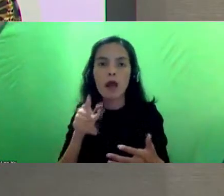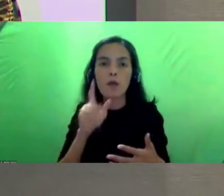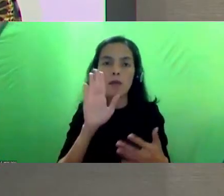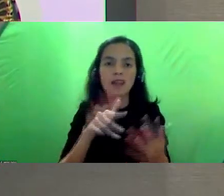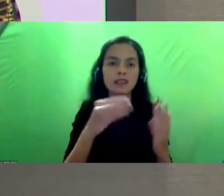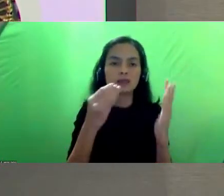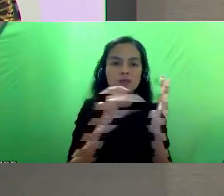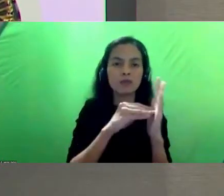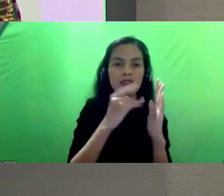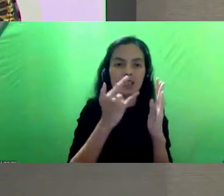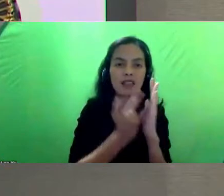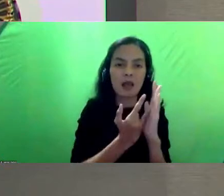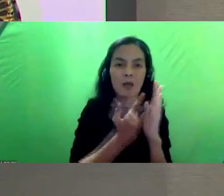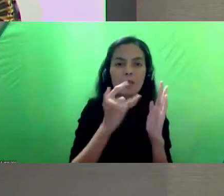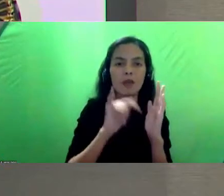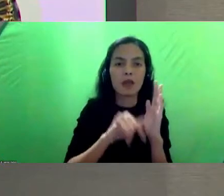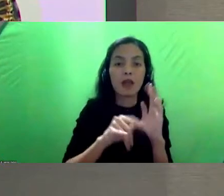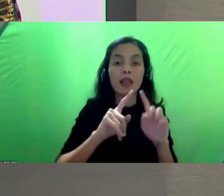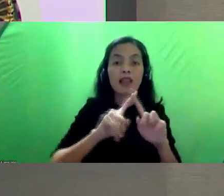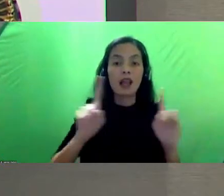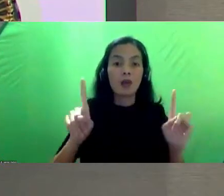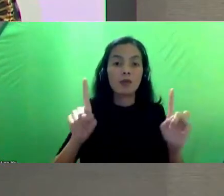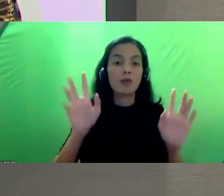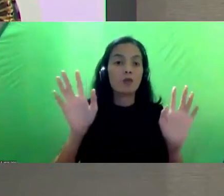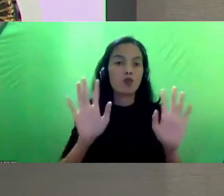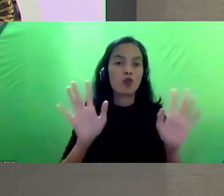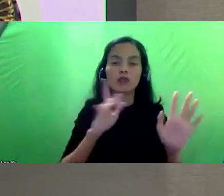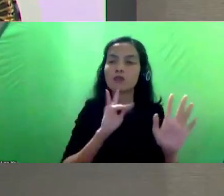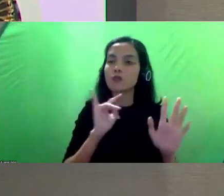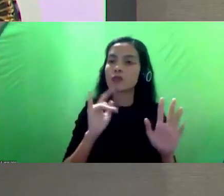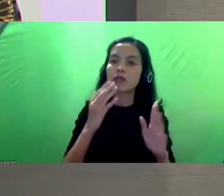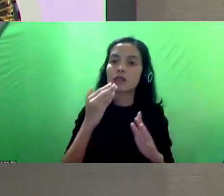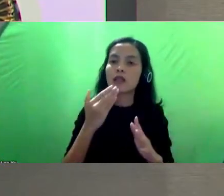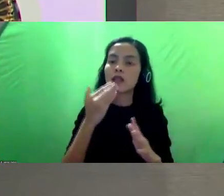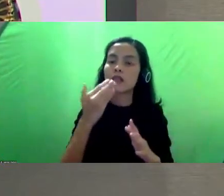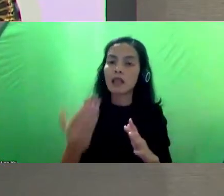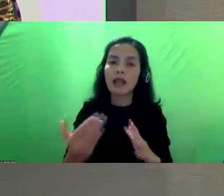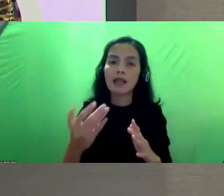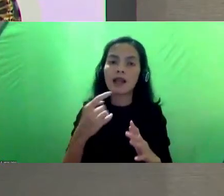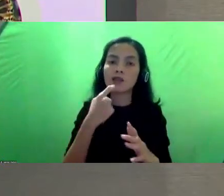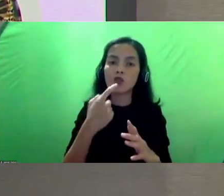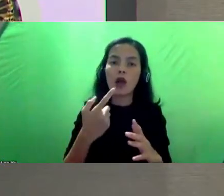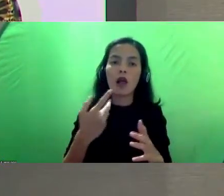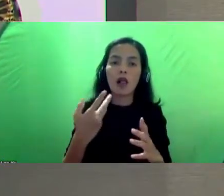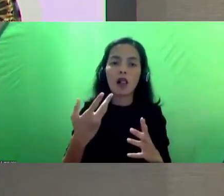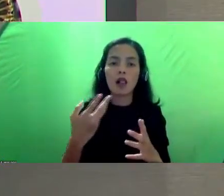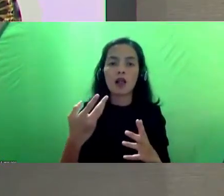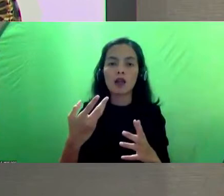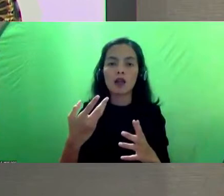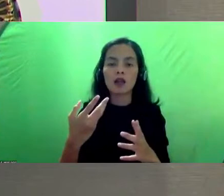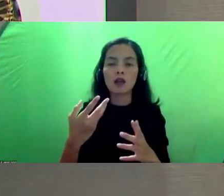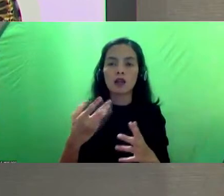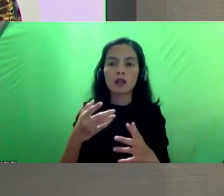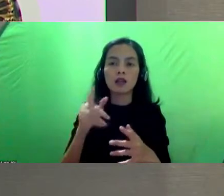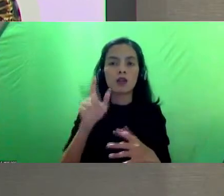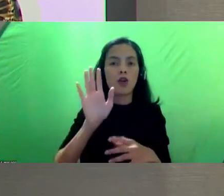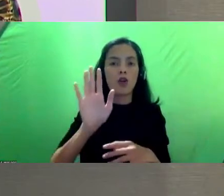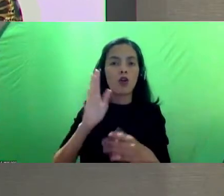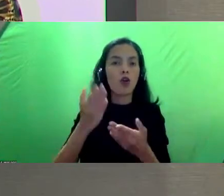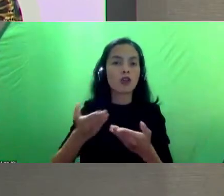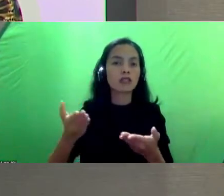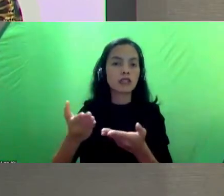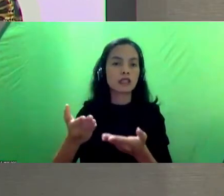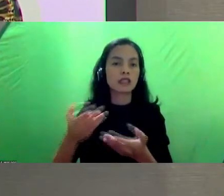but not indicators that can, describe the socioeconomic level of the household and